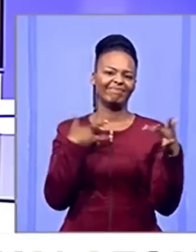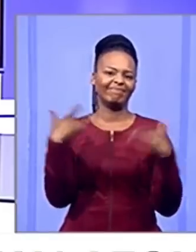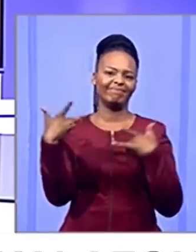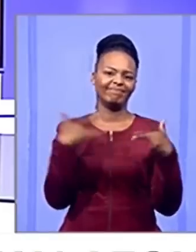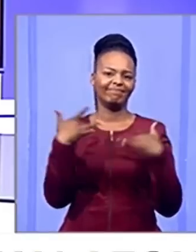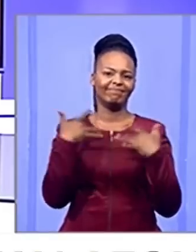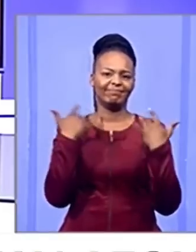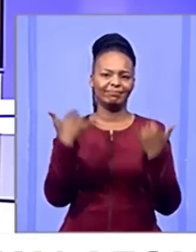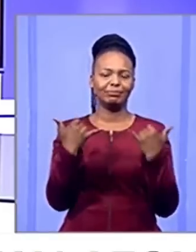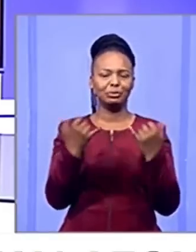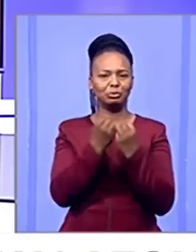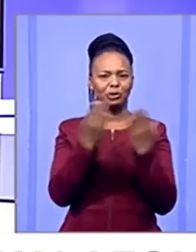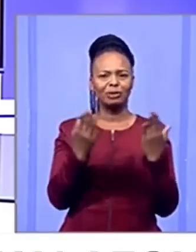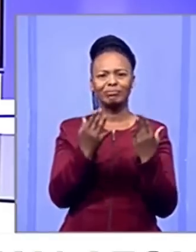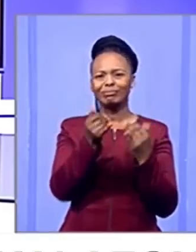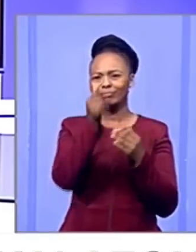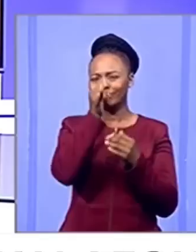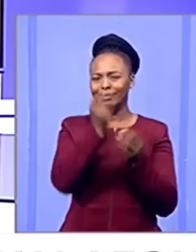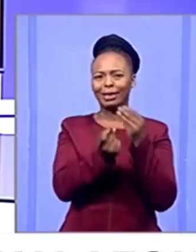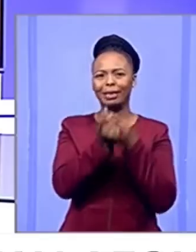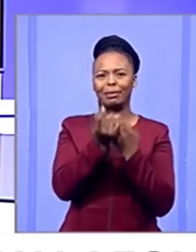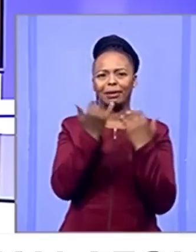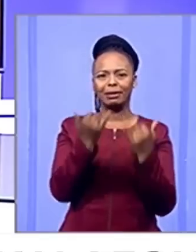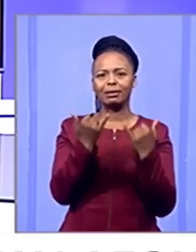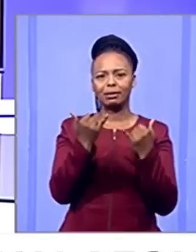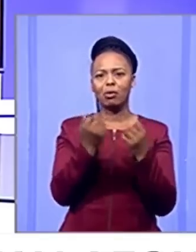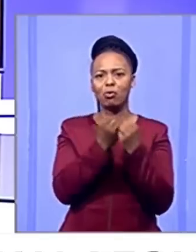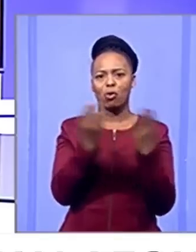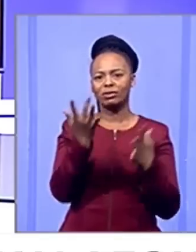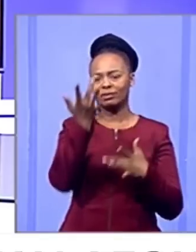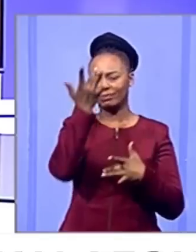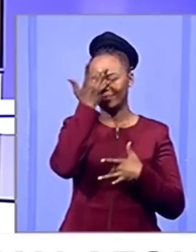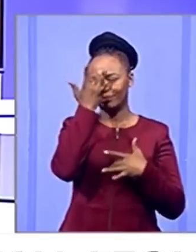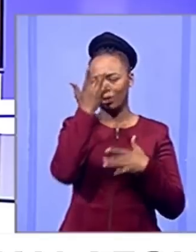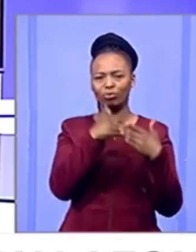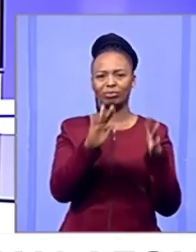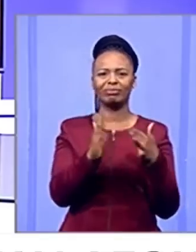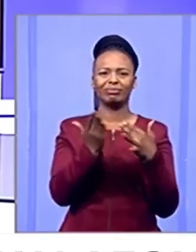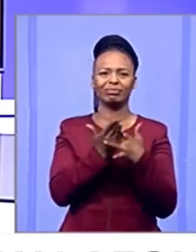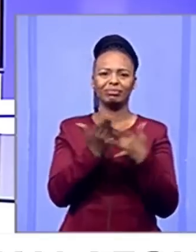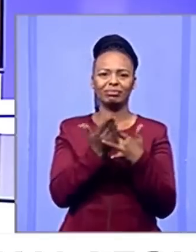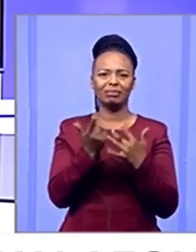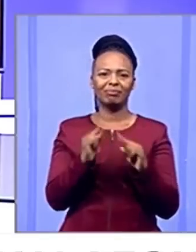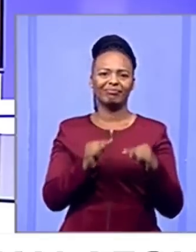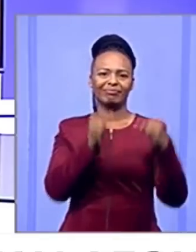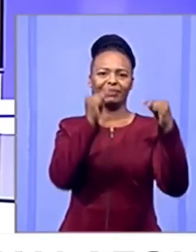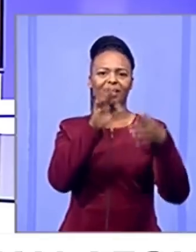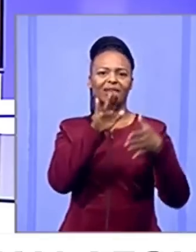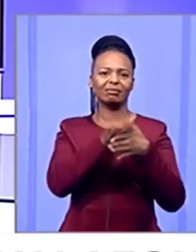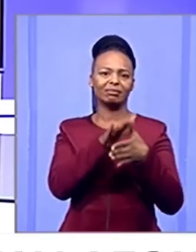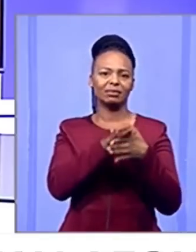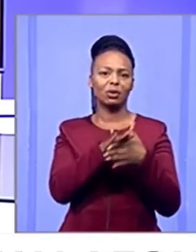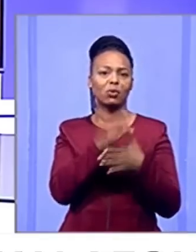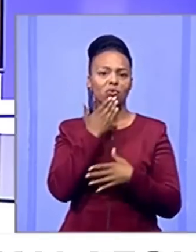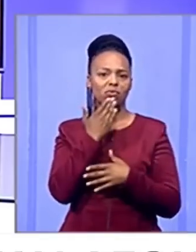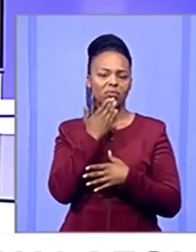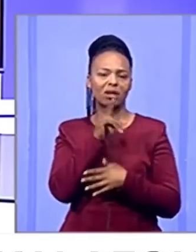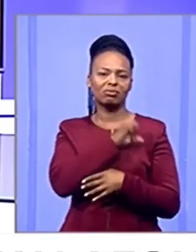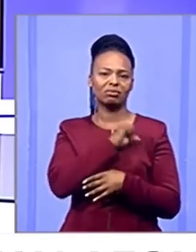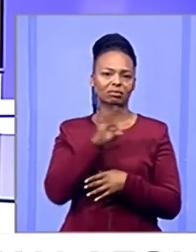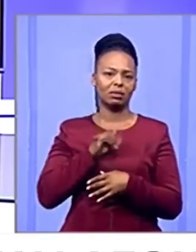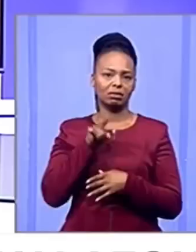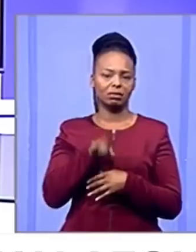molato ya go hloka šedi yeo e bulwago ke balwetši le ba malapa kgahlanong le bašomi ba tša maphelo ka nageng. Go